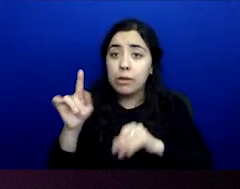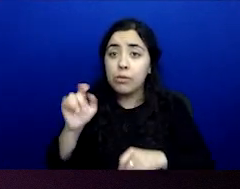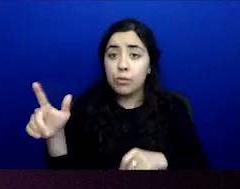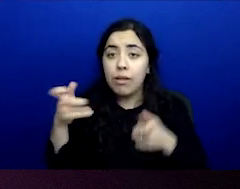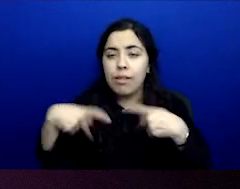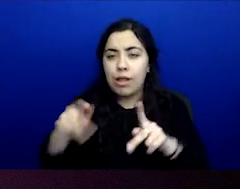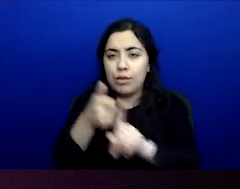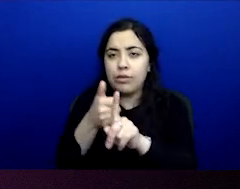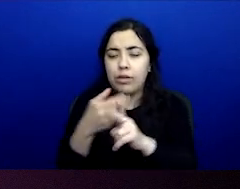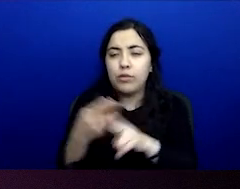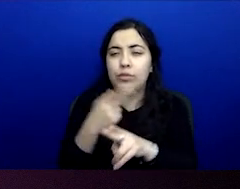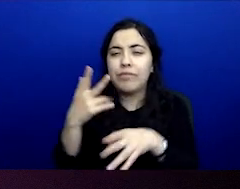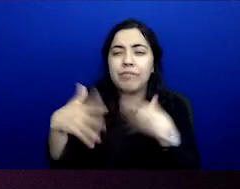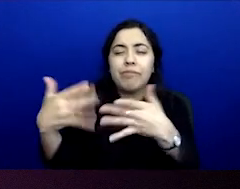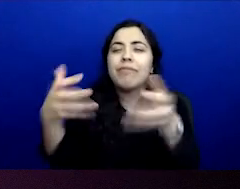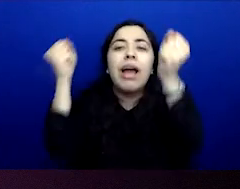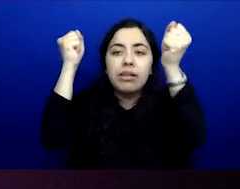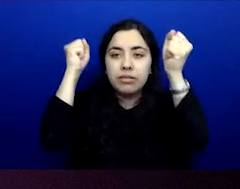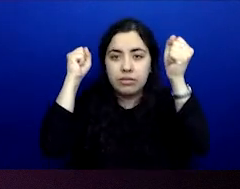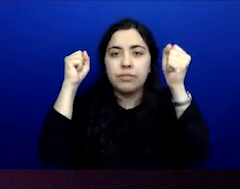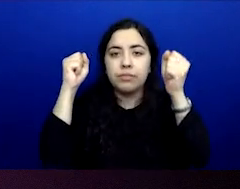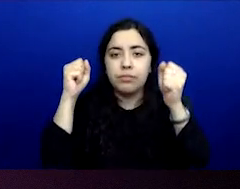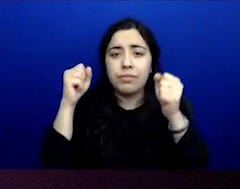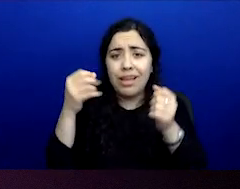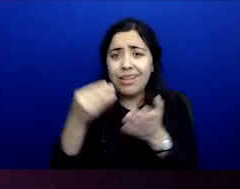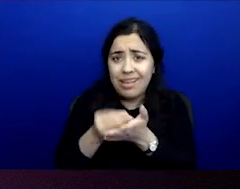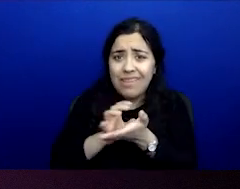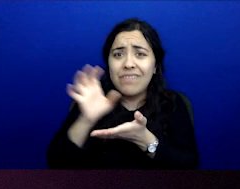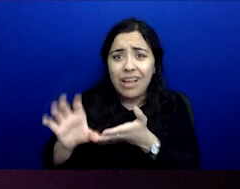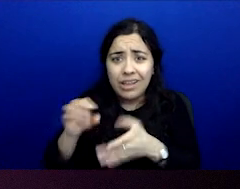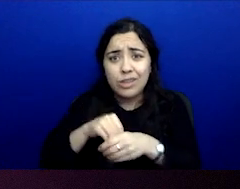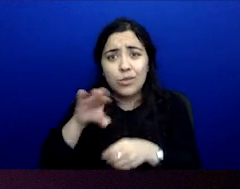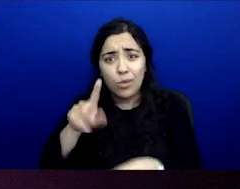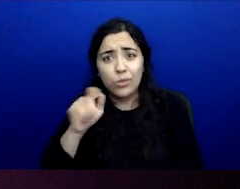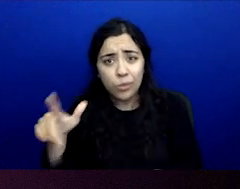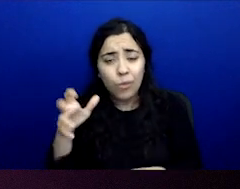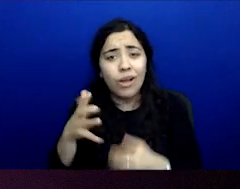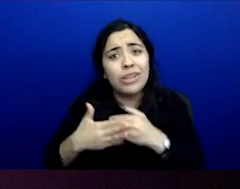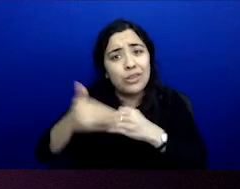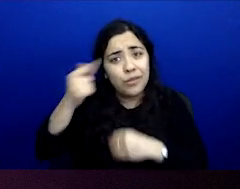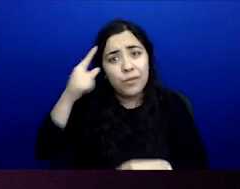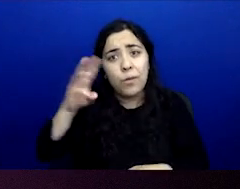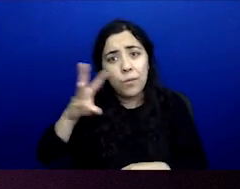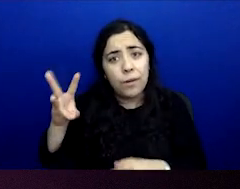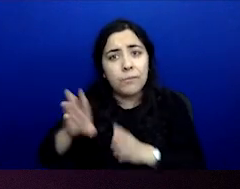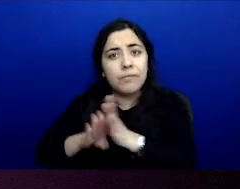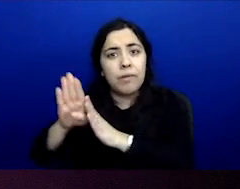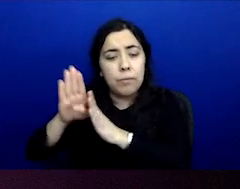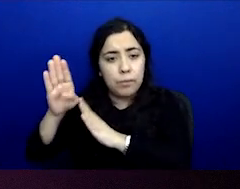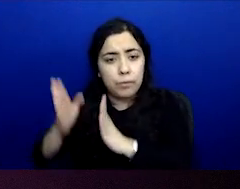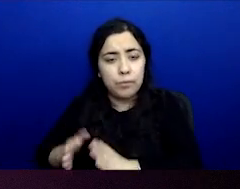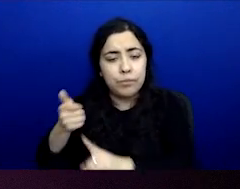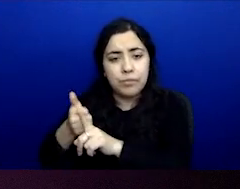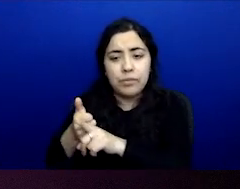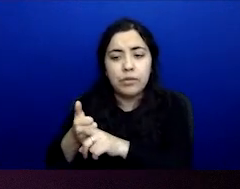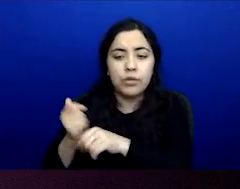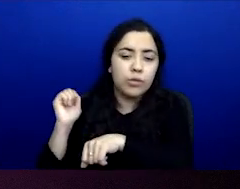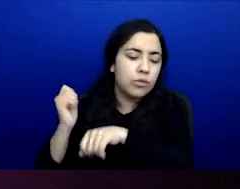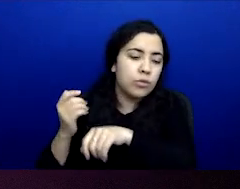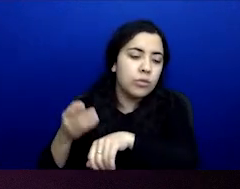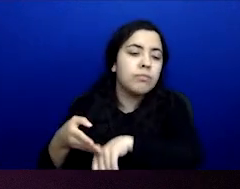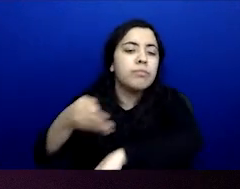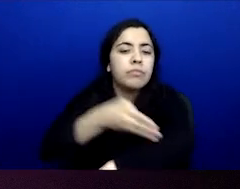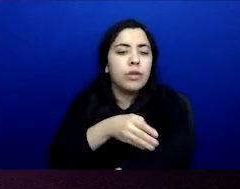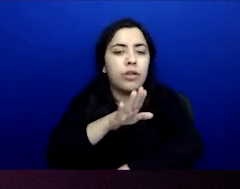to move quickly and invest in your tools. You want to make it easy for developers to build the user experience that